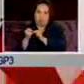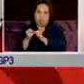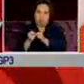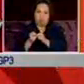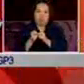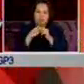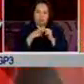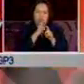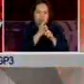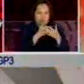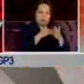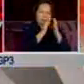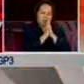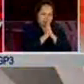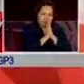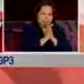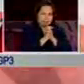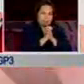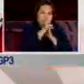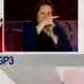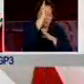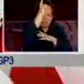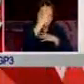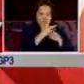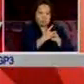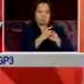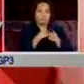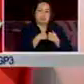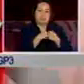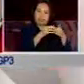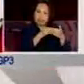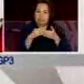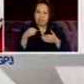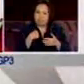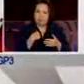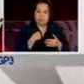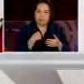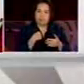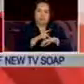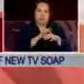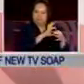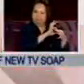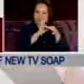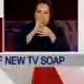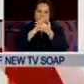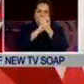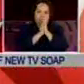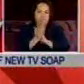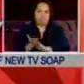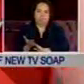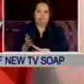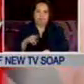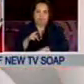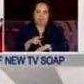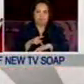I prayed hard for divine providence and guidance in this one. Alang